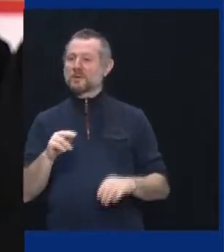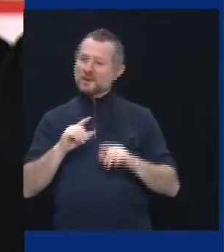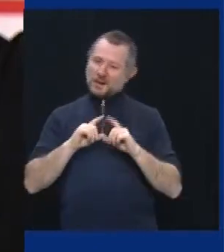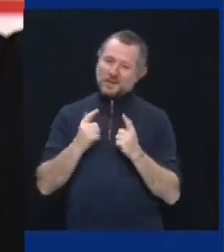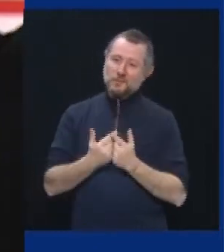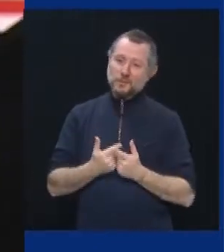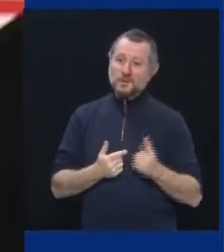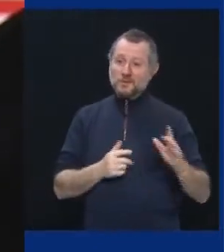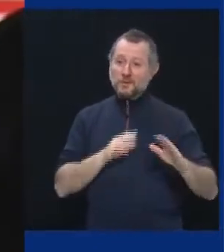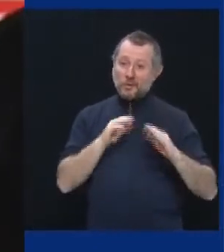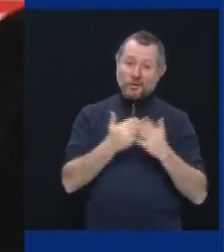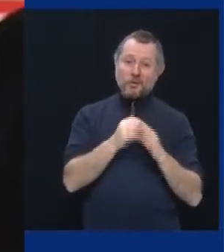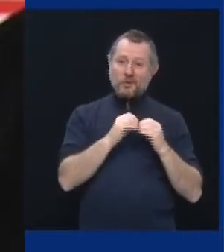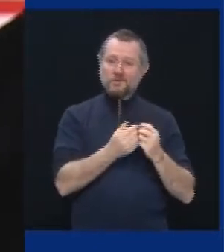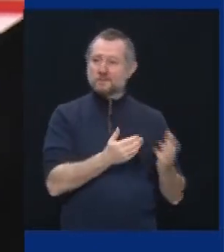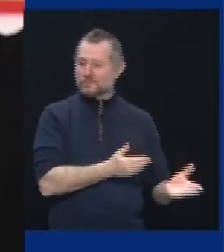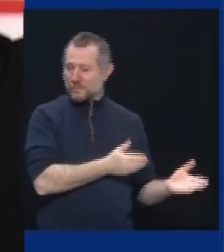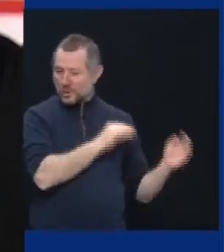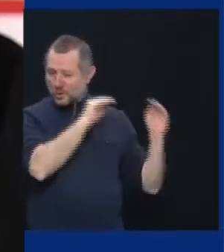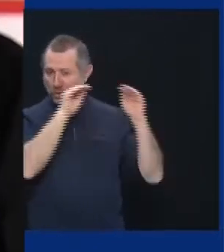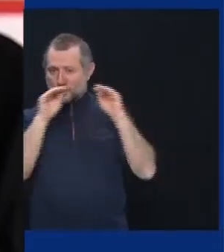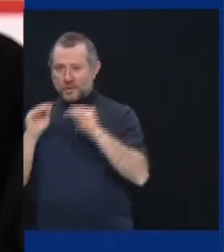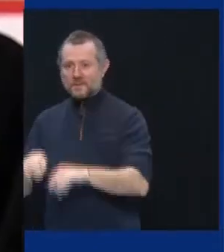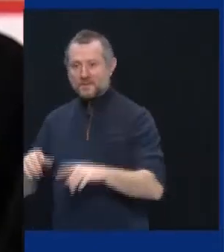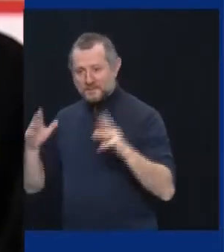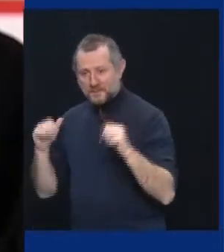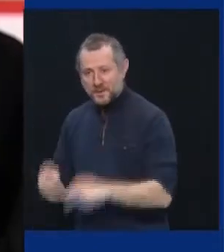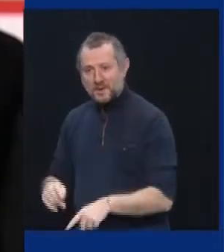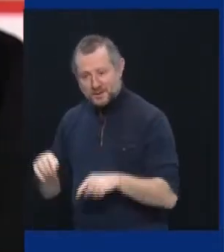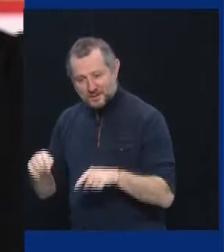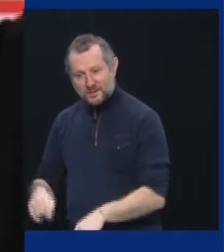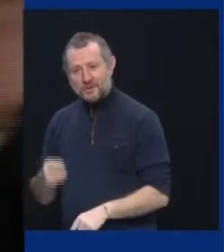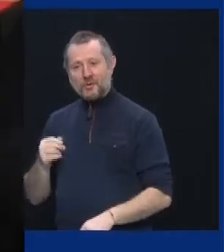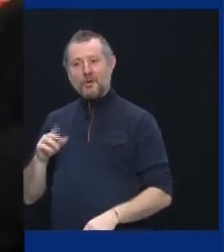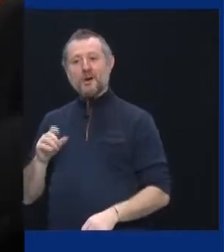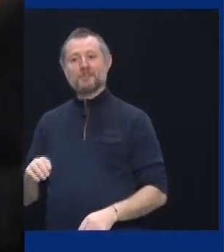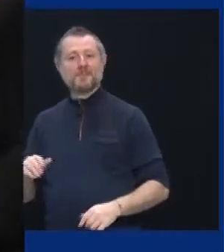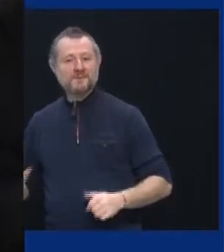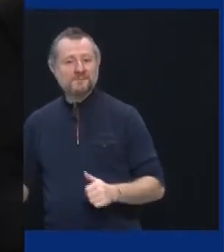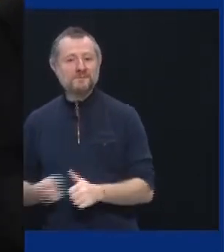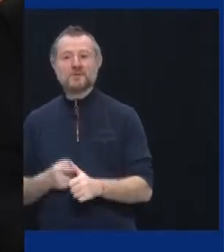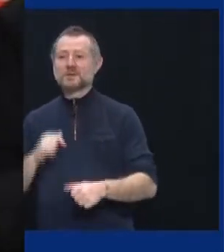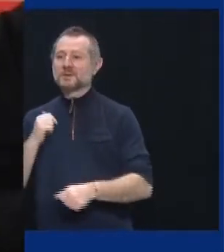League back to Harlem, where it started in 1910.